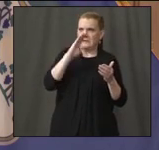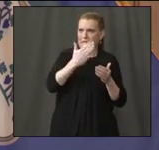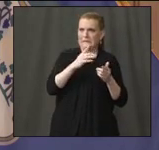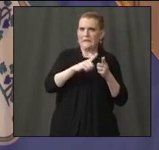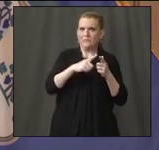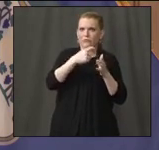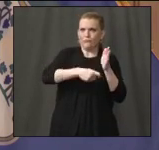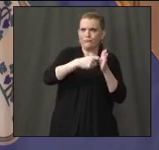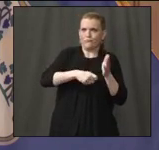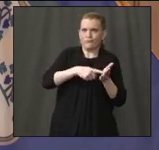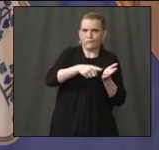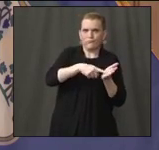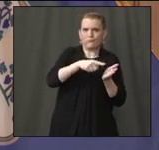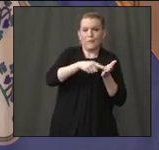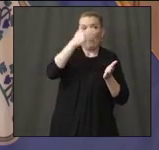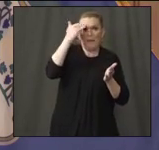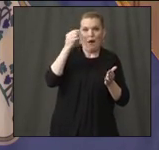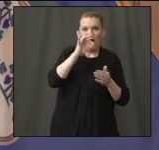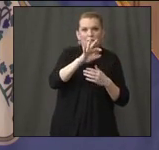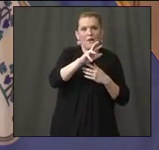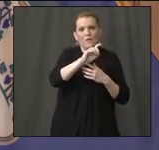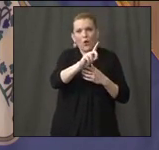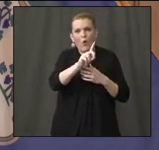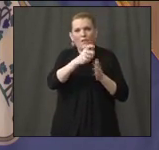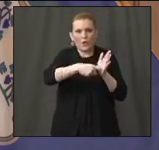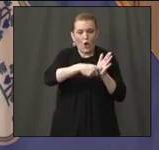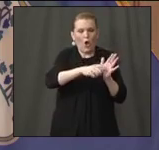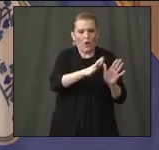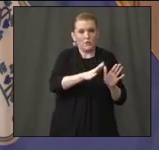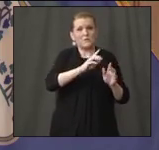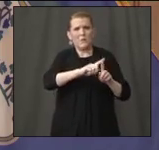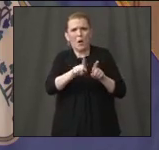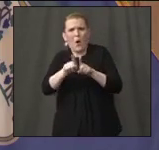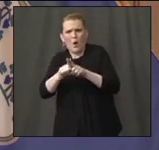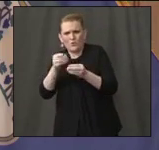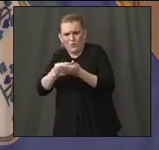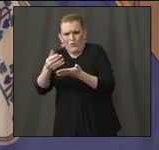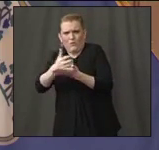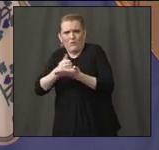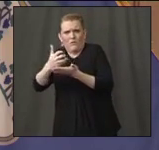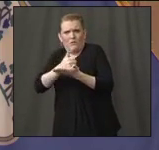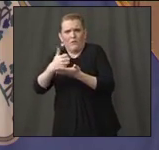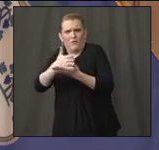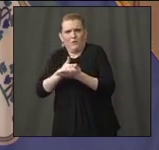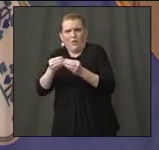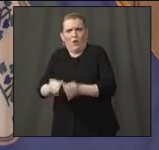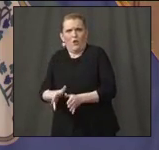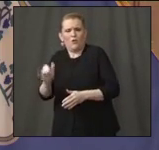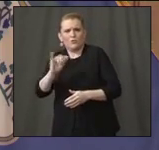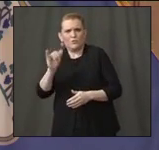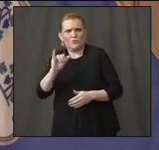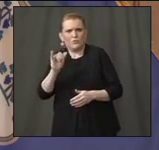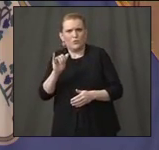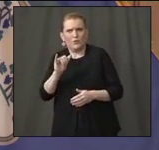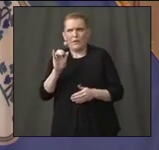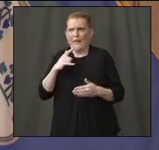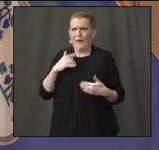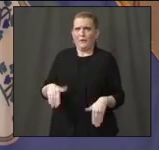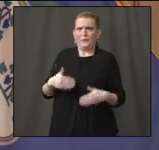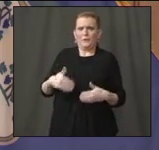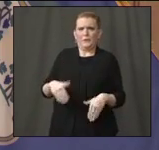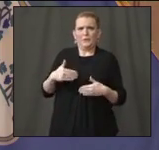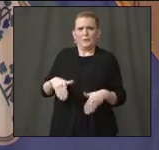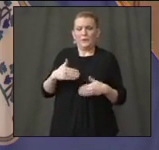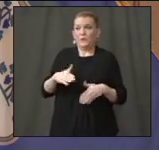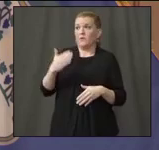And the reason the lost revenues are so big is because, unlike the last recession, where income taxes went way down,